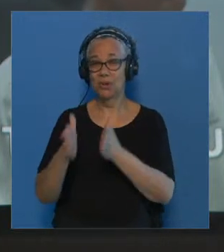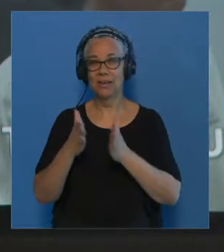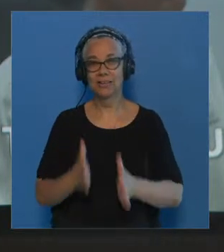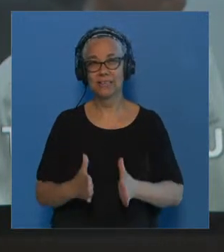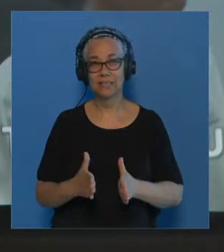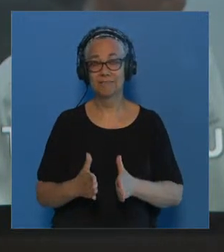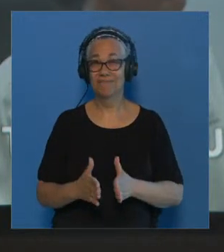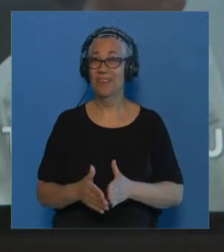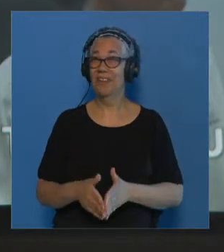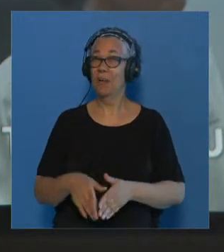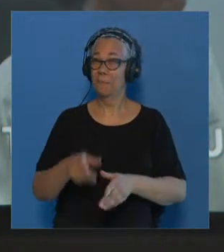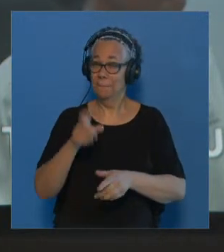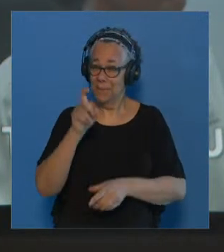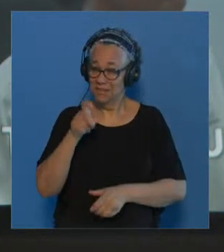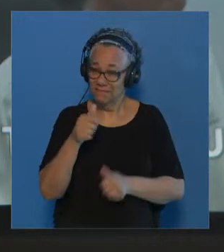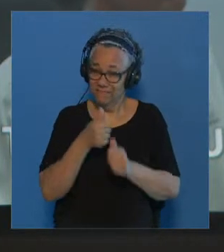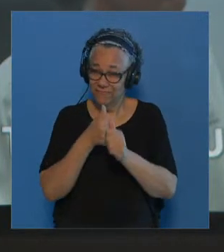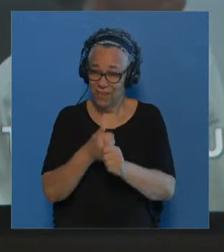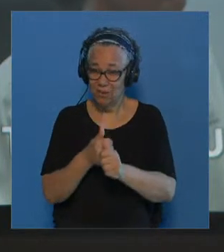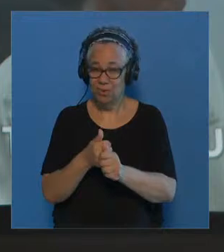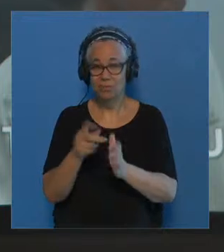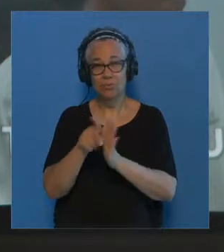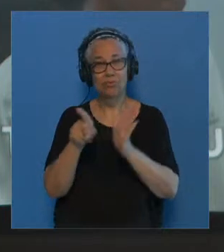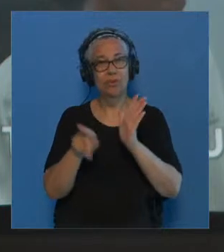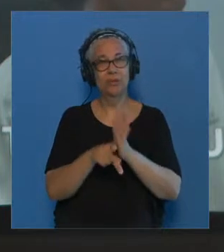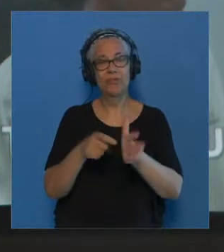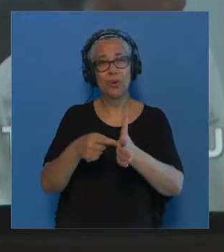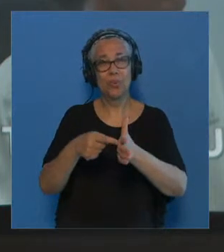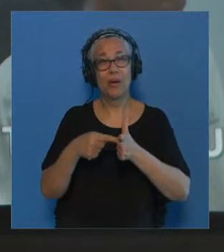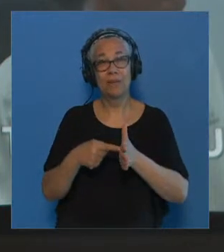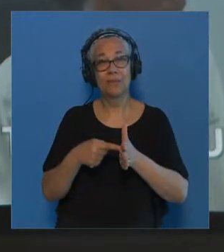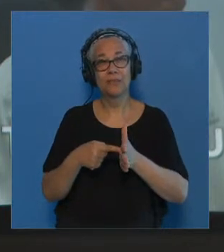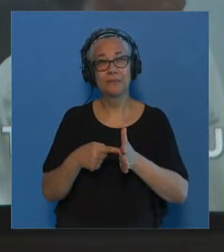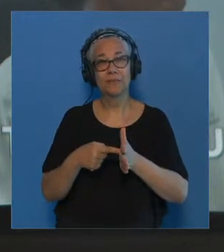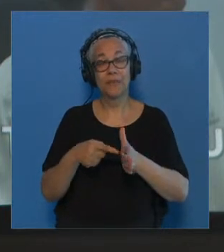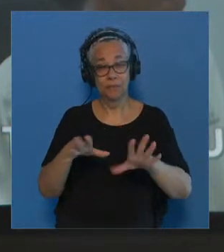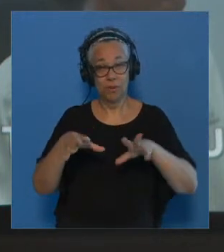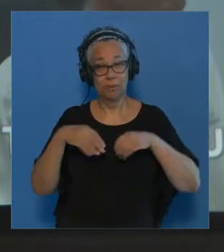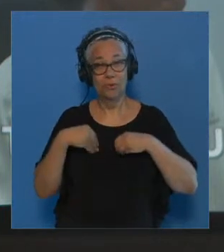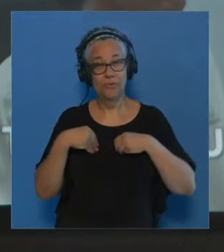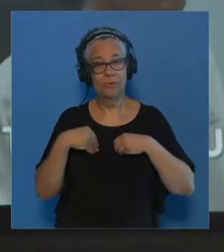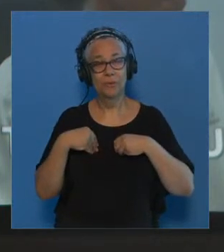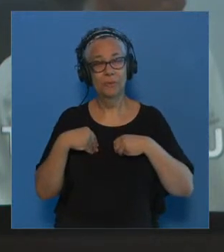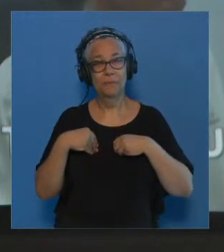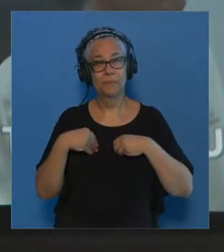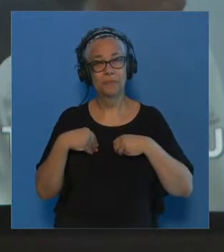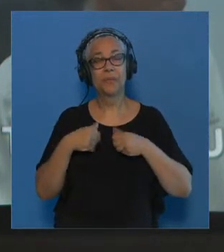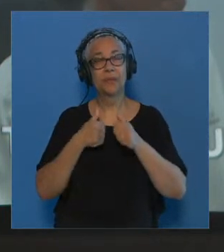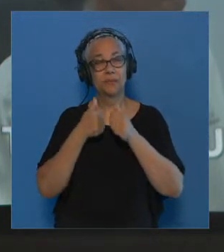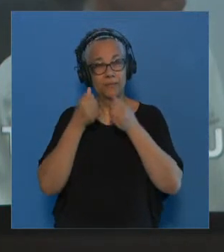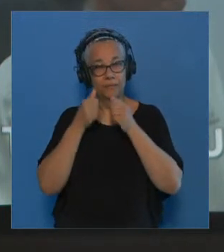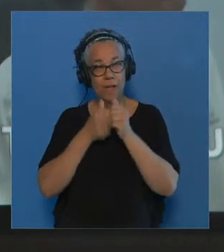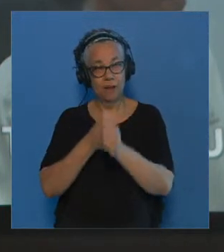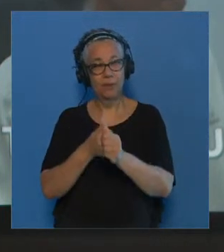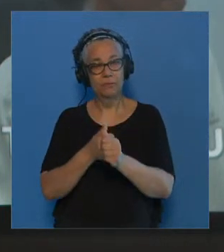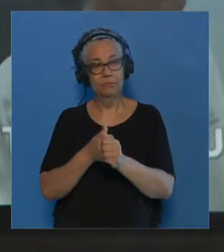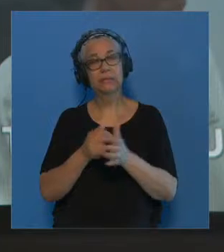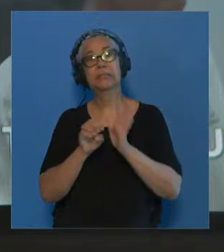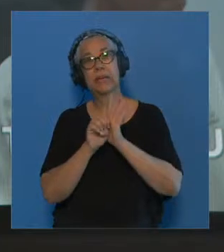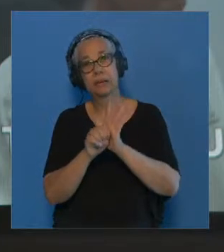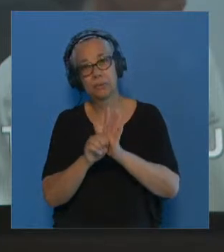be enhanced so that the requirements necessary for approval are adhered to, such